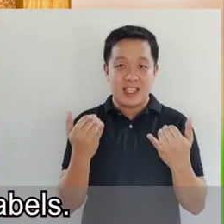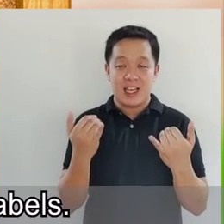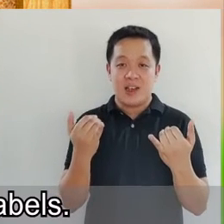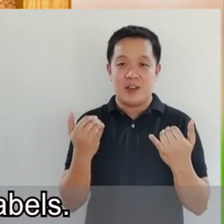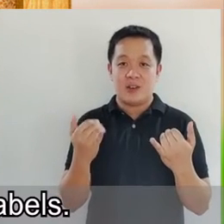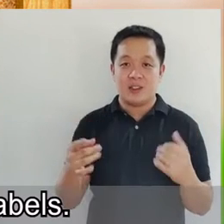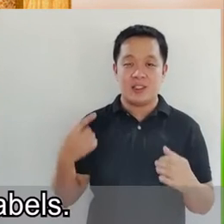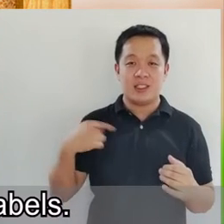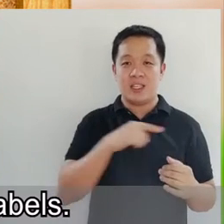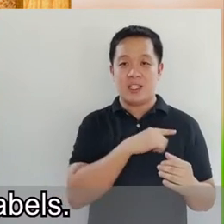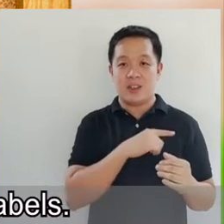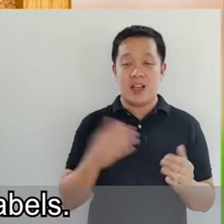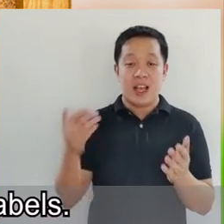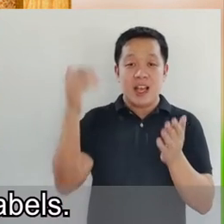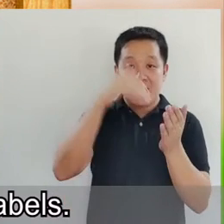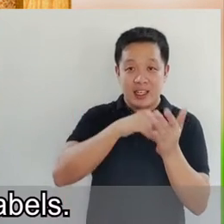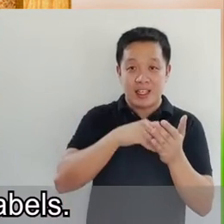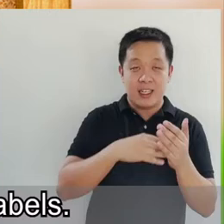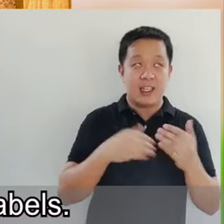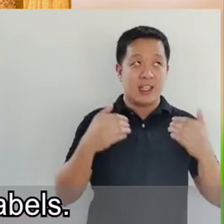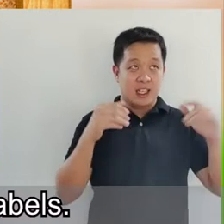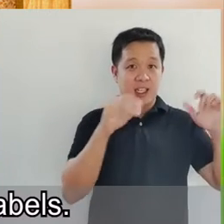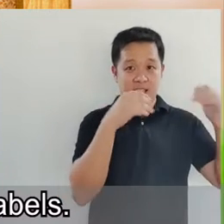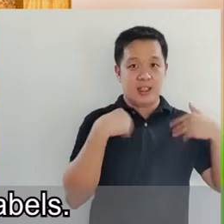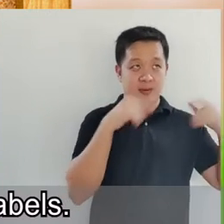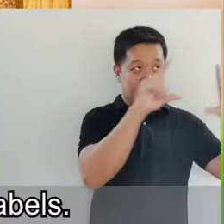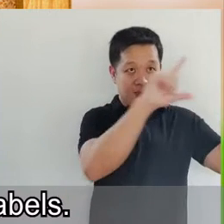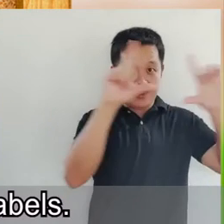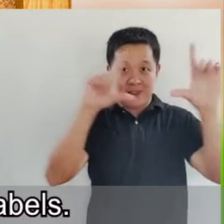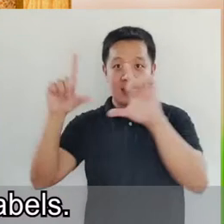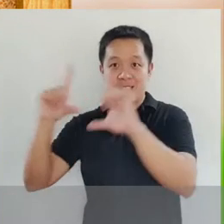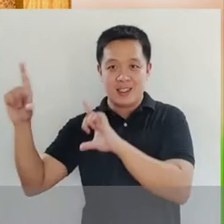look at our digraph gallery and read the labels.